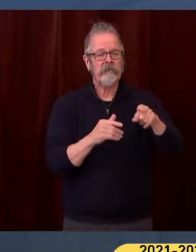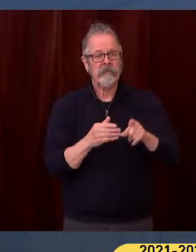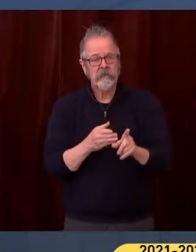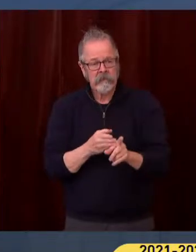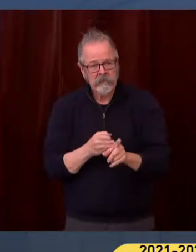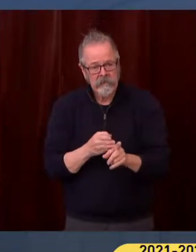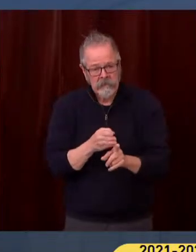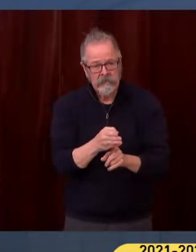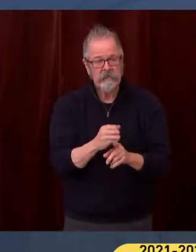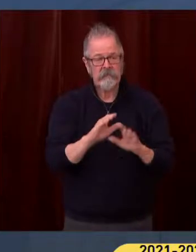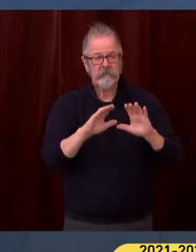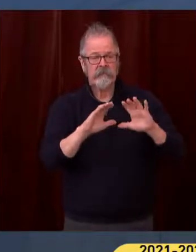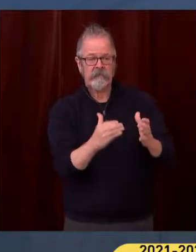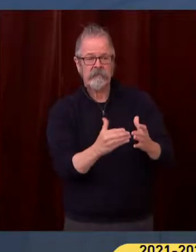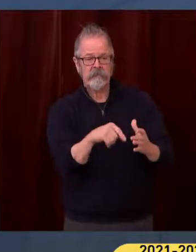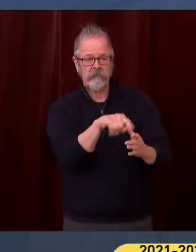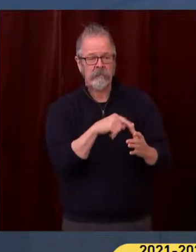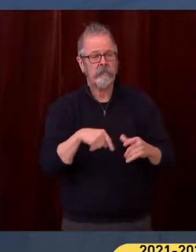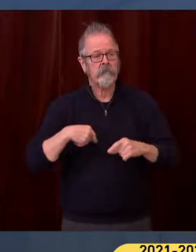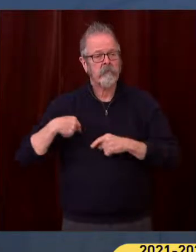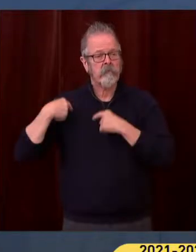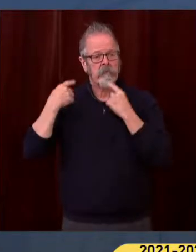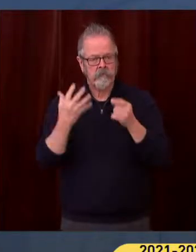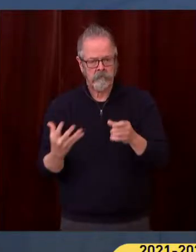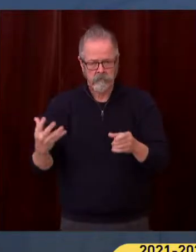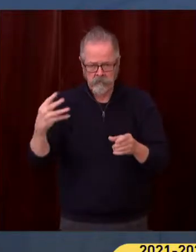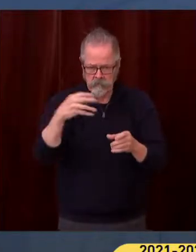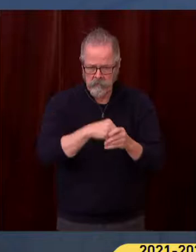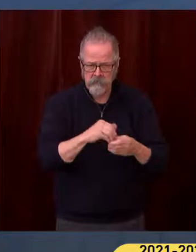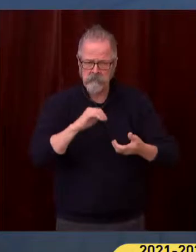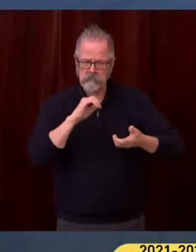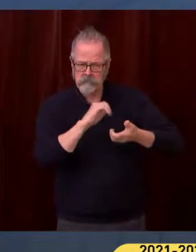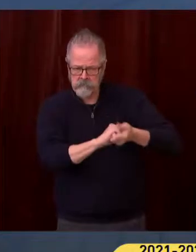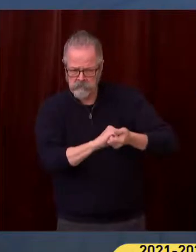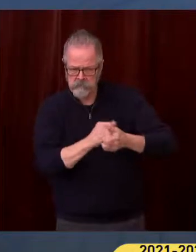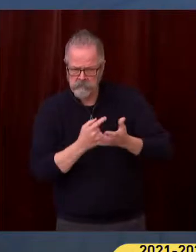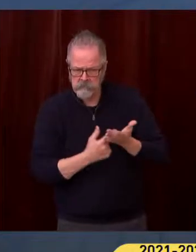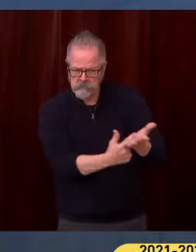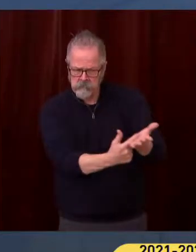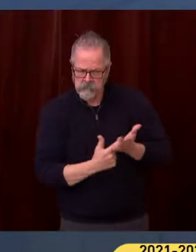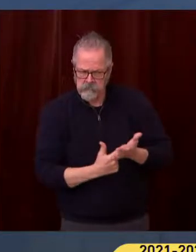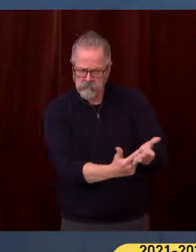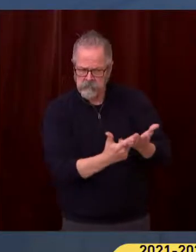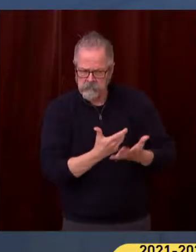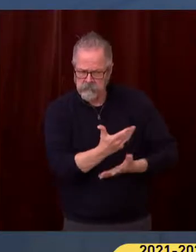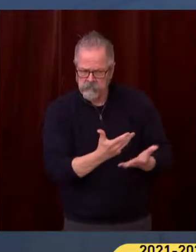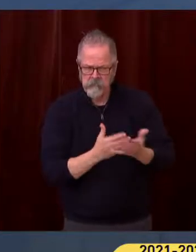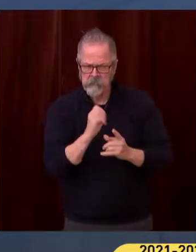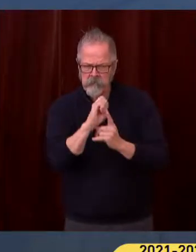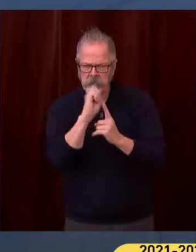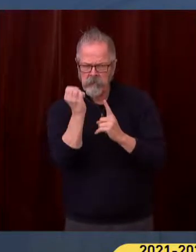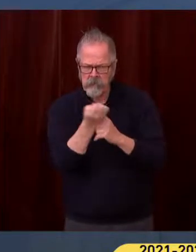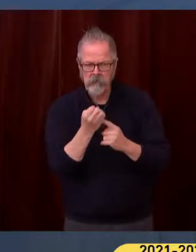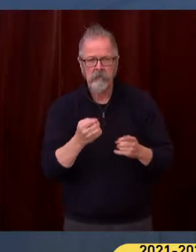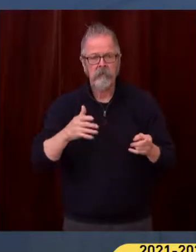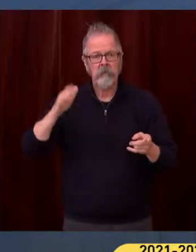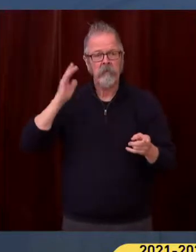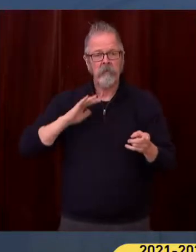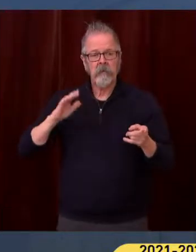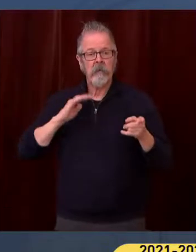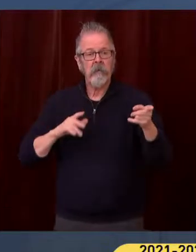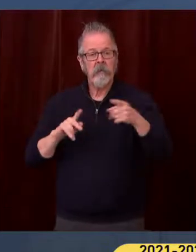you are showing a commitment to breaking down those misunderstandings and making sure that the very folks the whole planet have relied upon